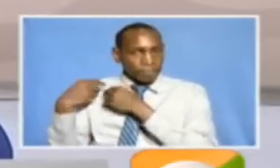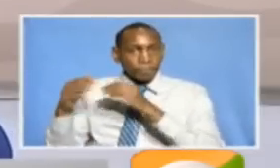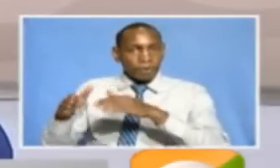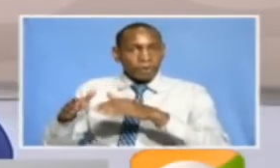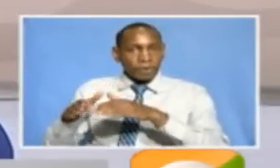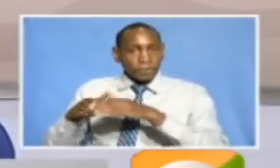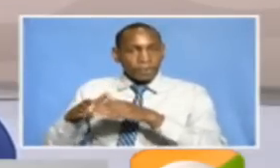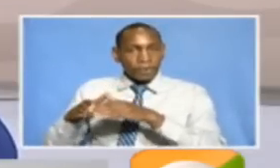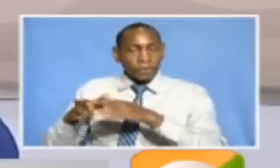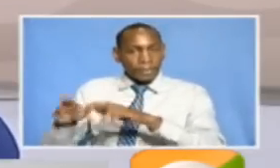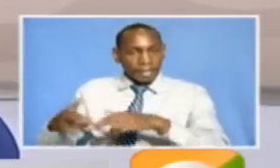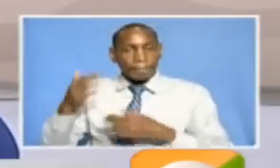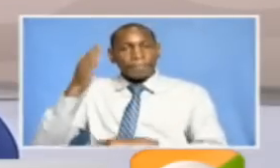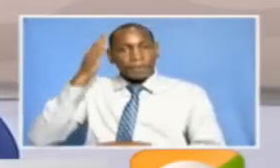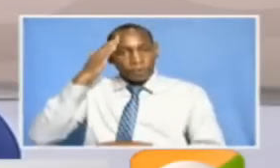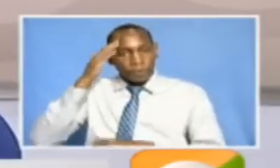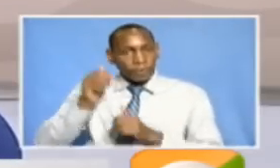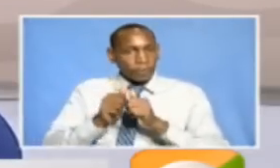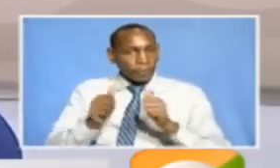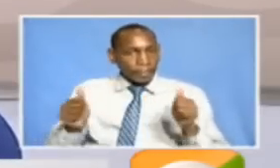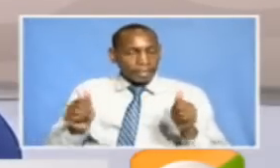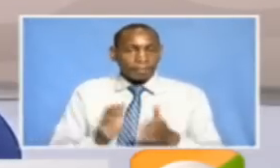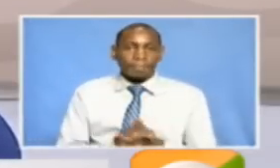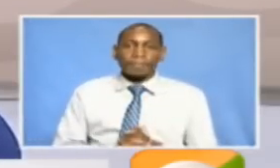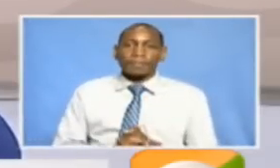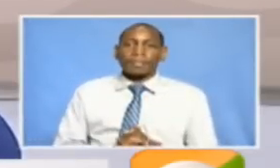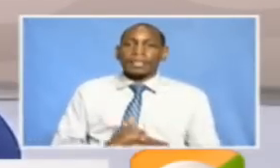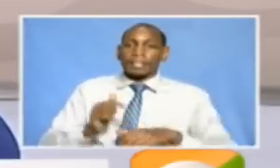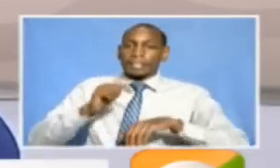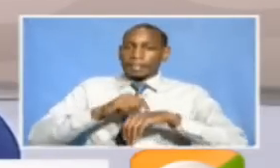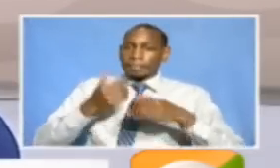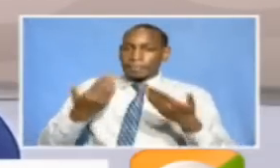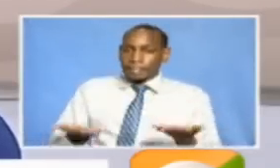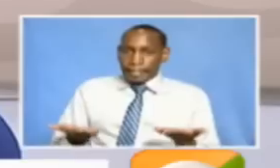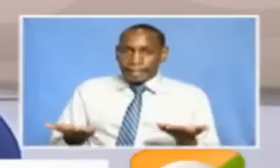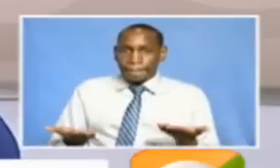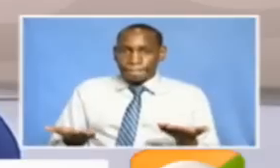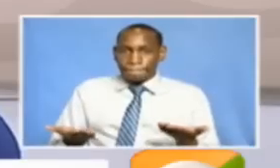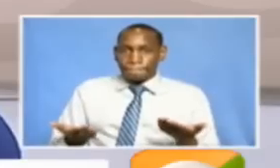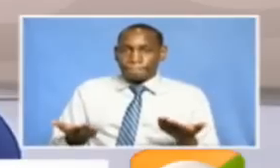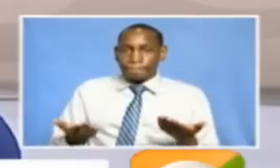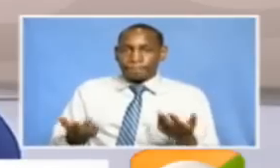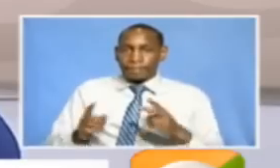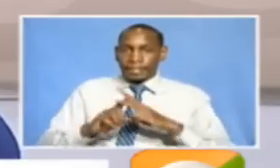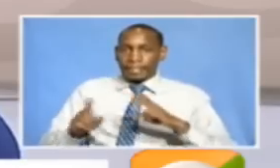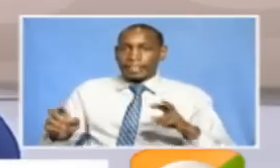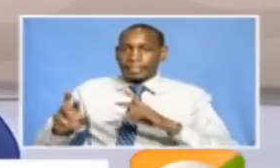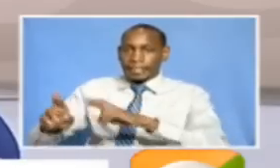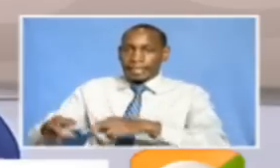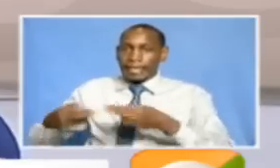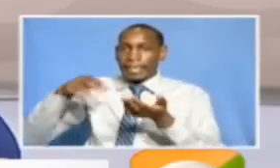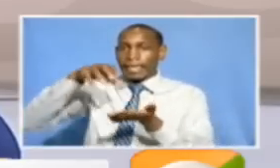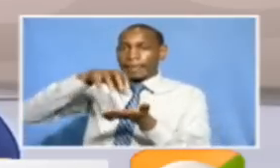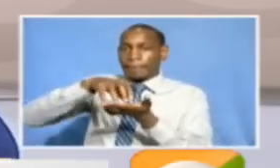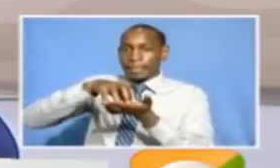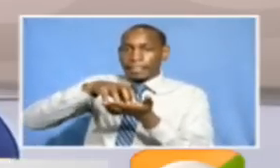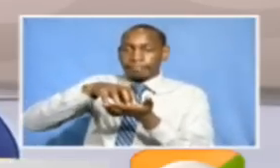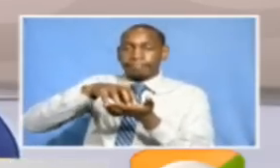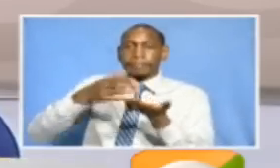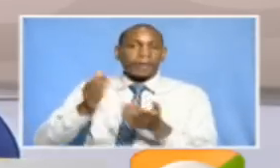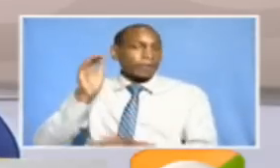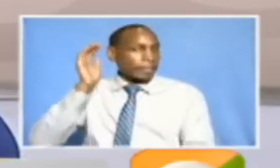it's not a complete stranger. Naitore, when it comes to now litigating a case, like a rape case, and just hearing